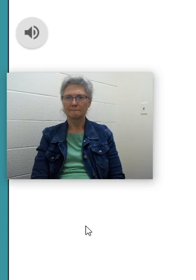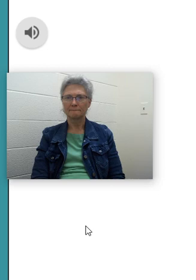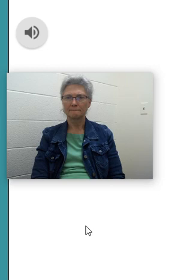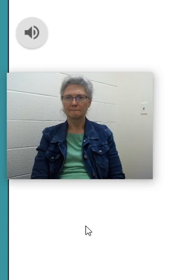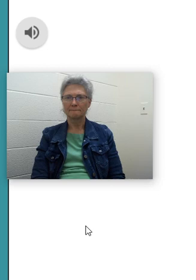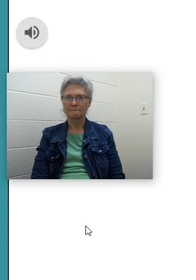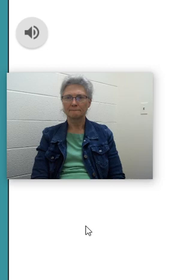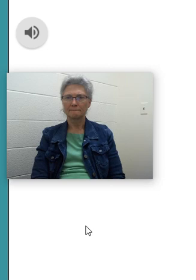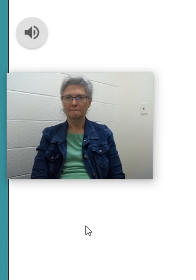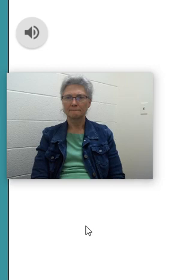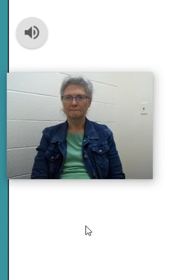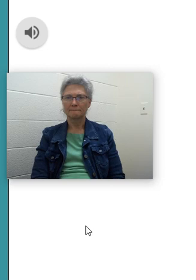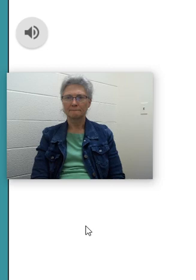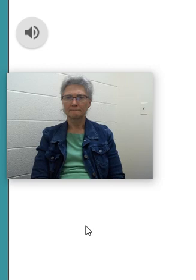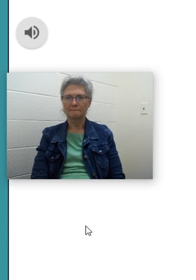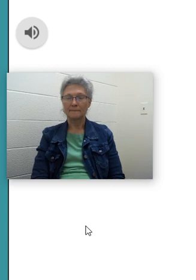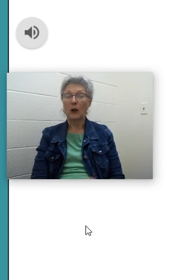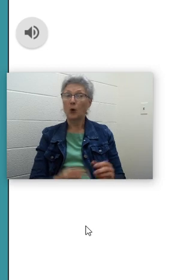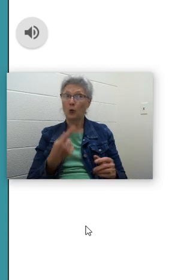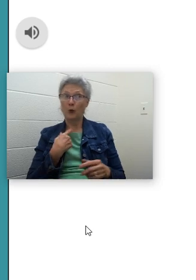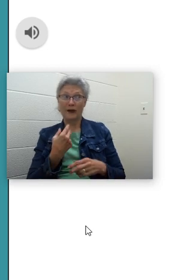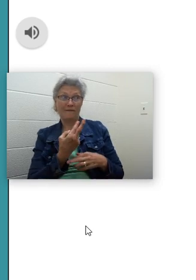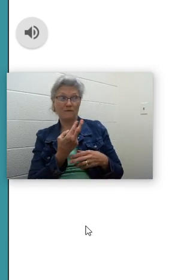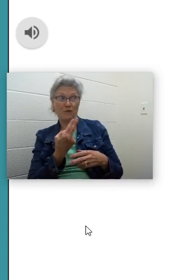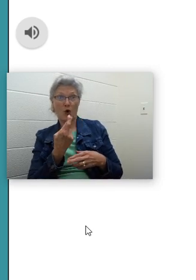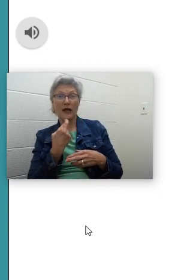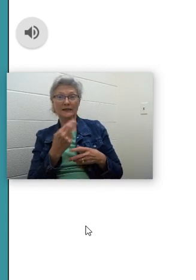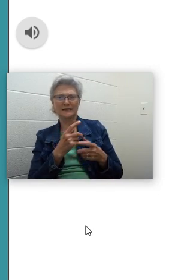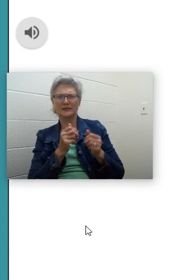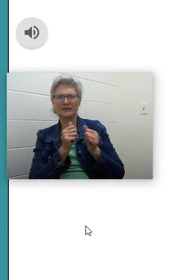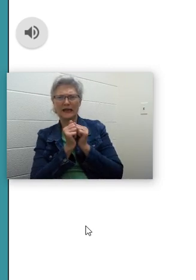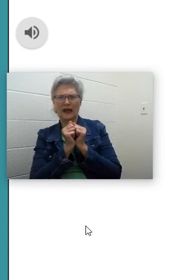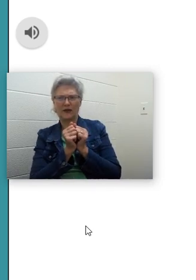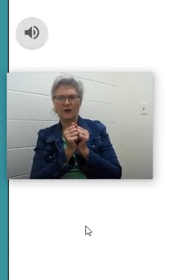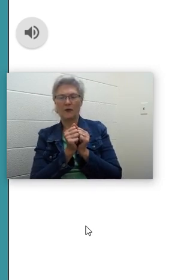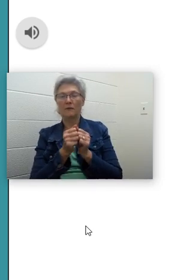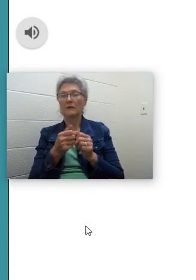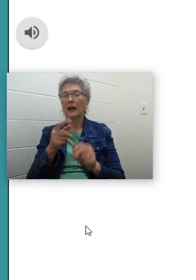Those cats have indeed sound to stick together. Stanley! My name is X-Ray.